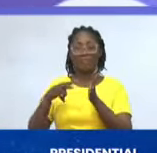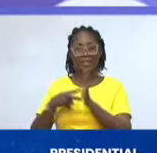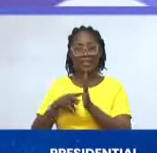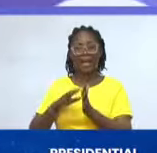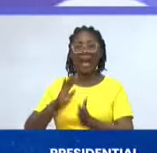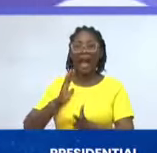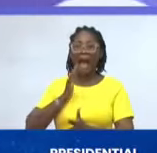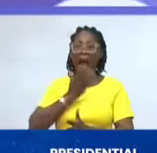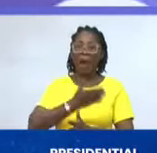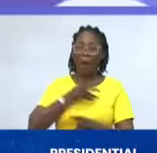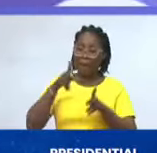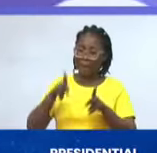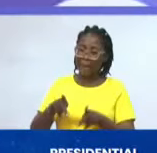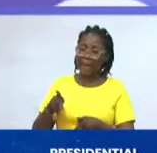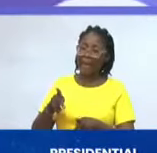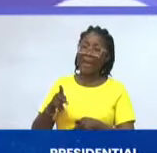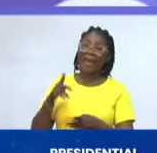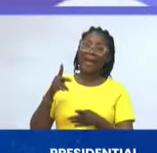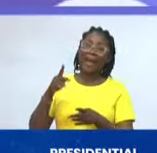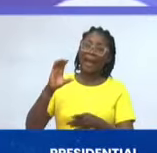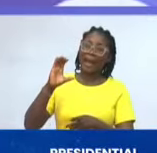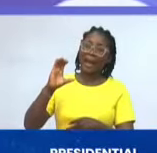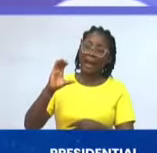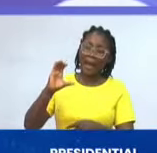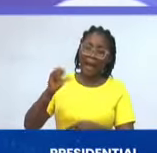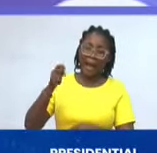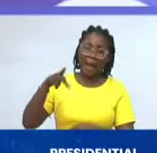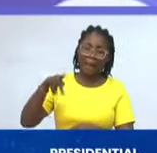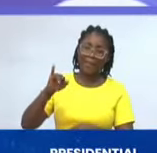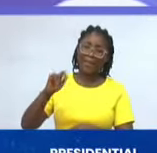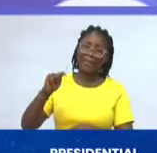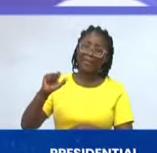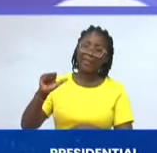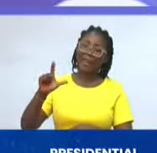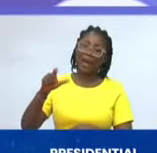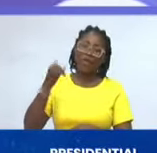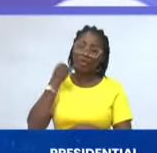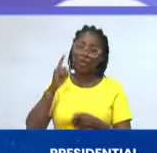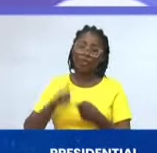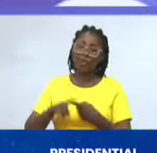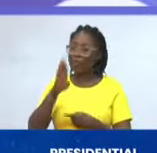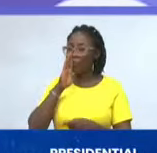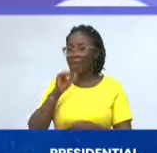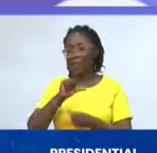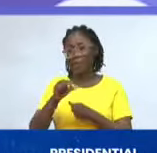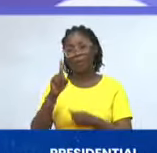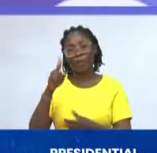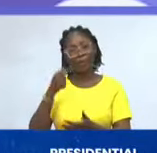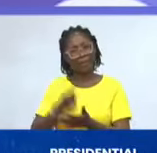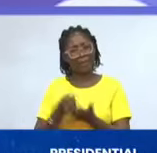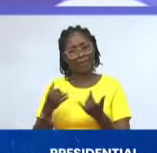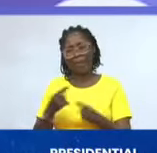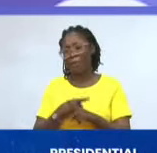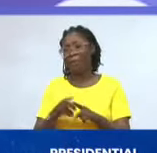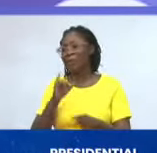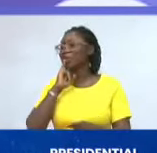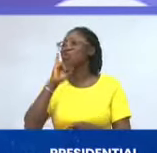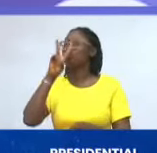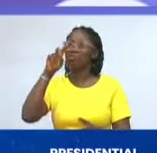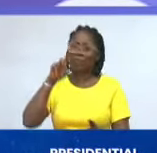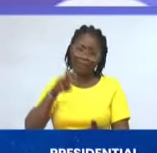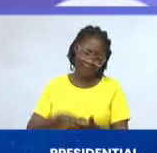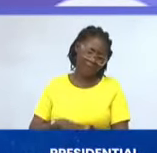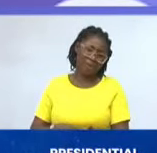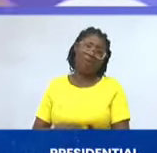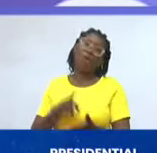our per capita should have been about 1,000 now, but it's 2,000. So what happened to the money